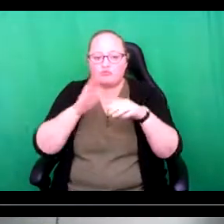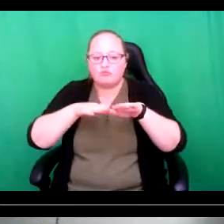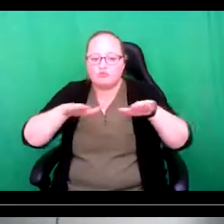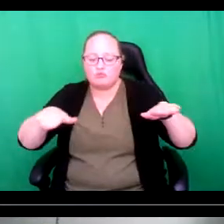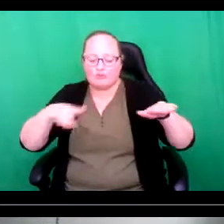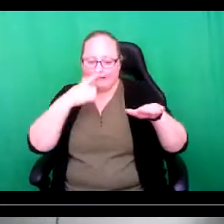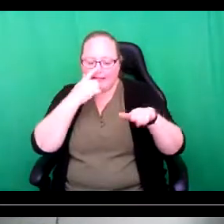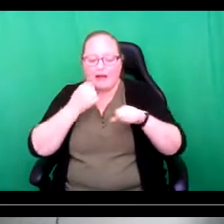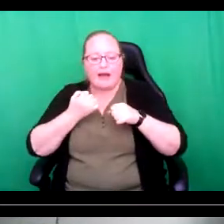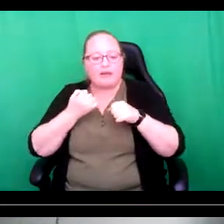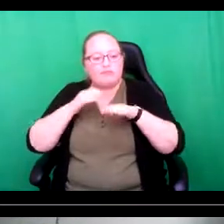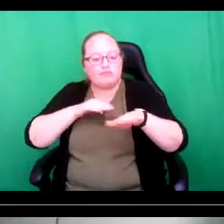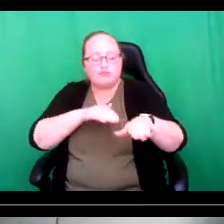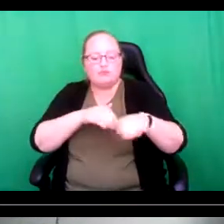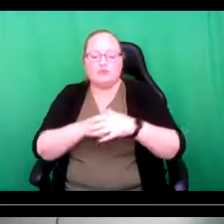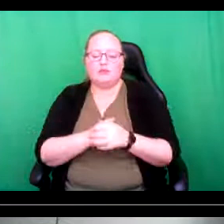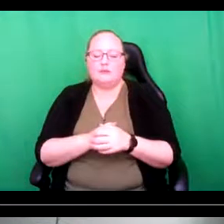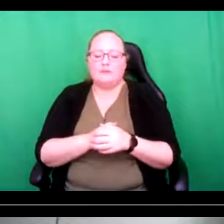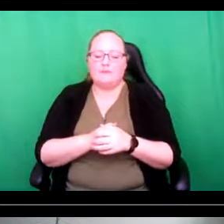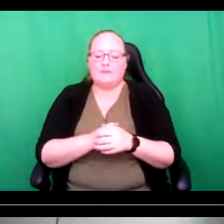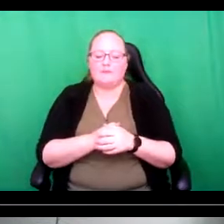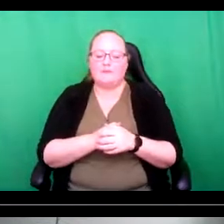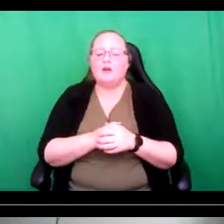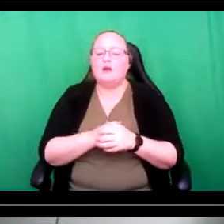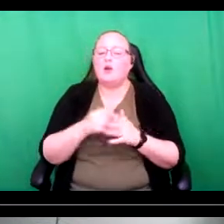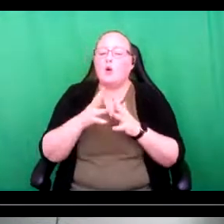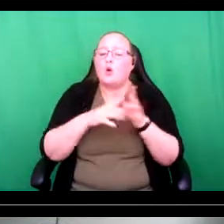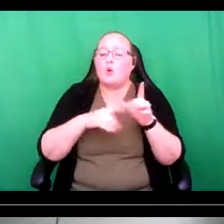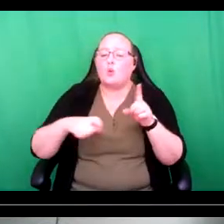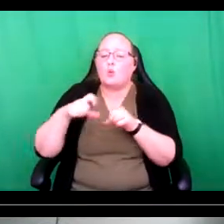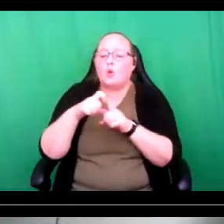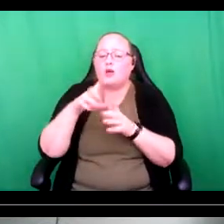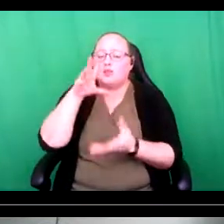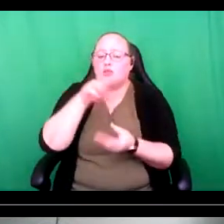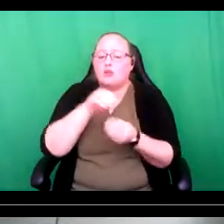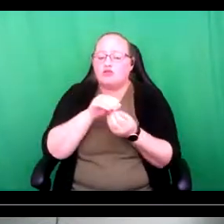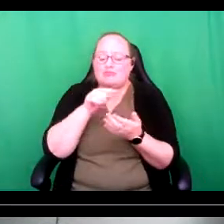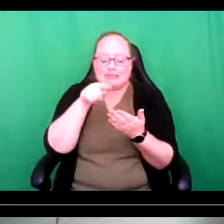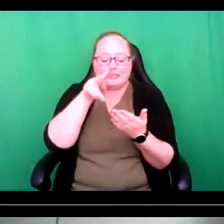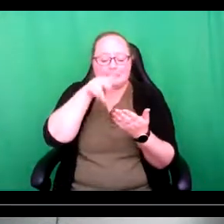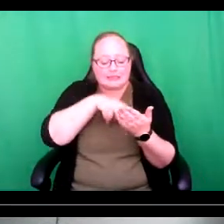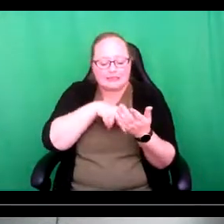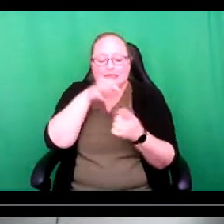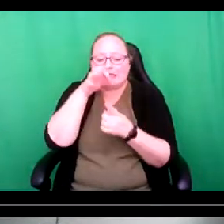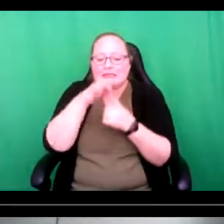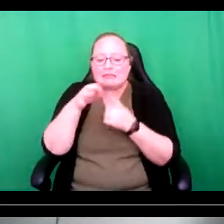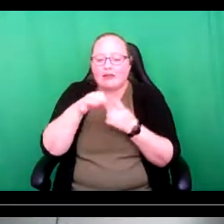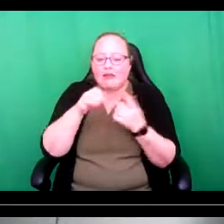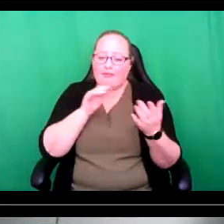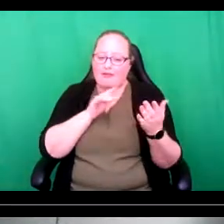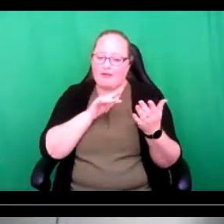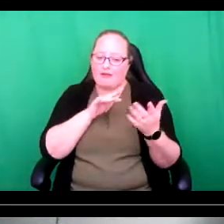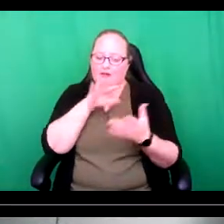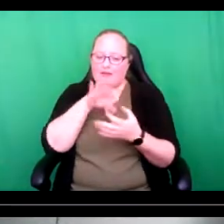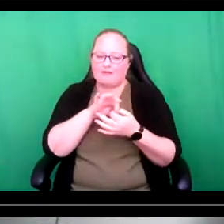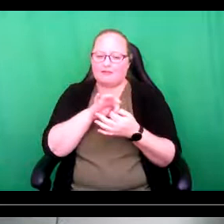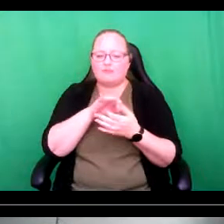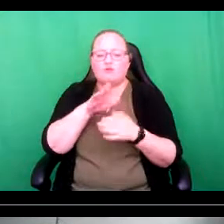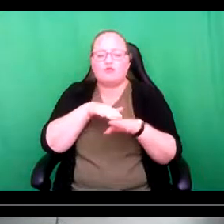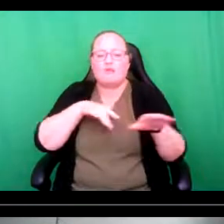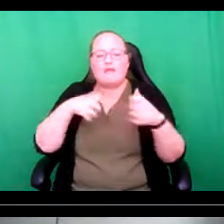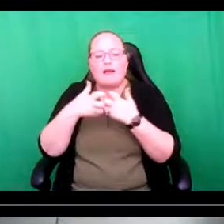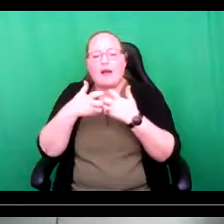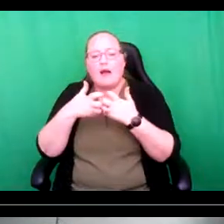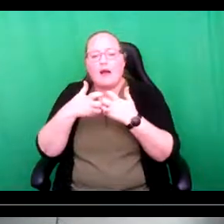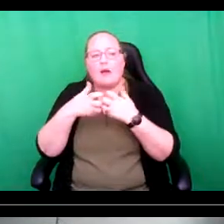more info in the ward summaries as well if people want to look in more detail at the traffic impacts. Thank you. It's